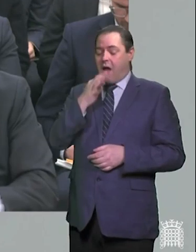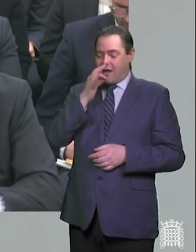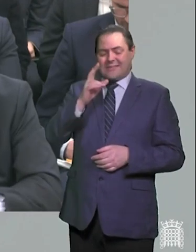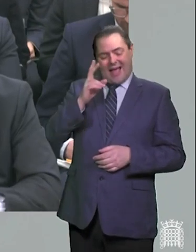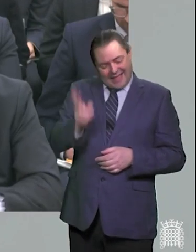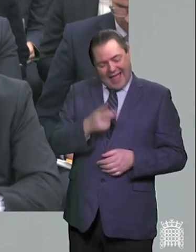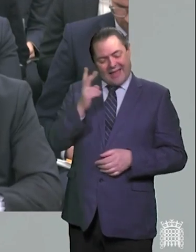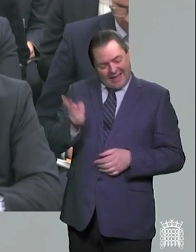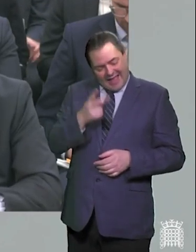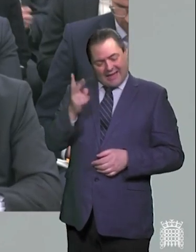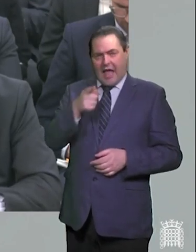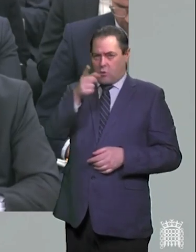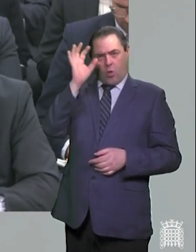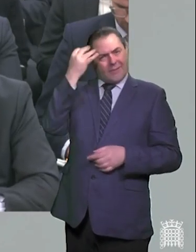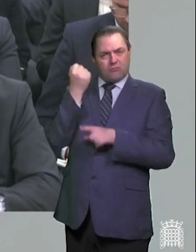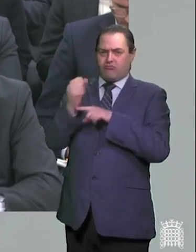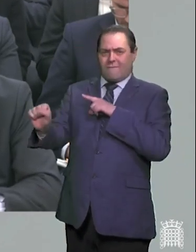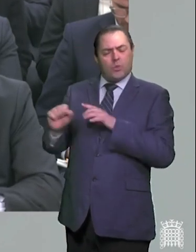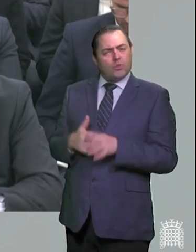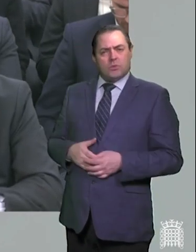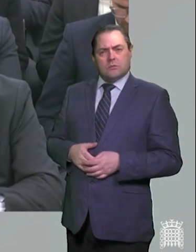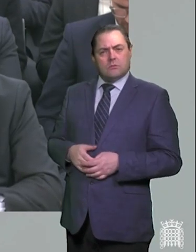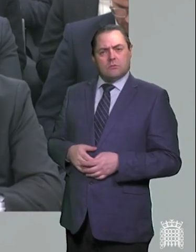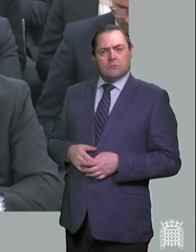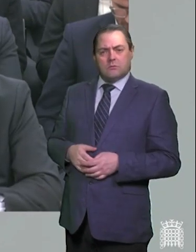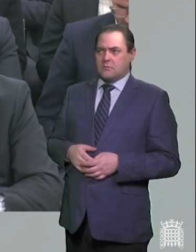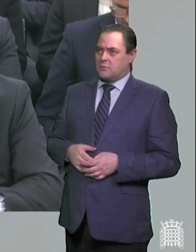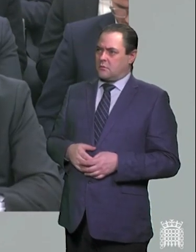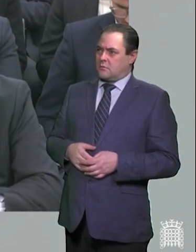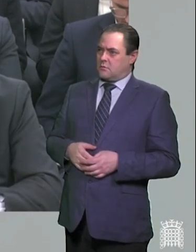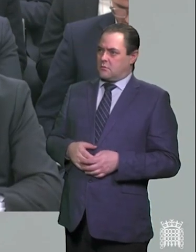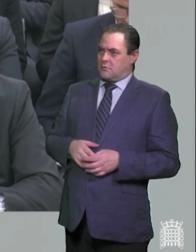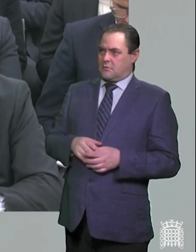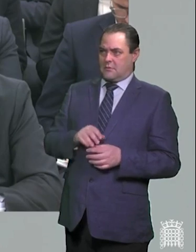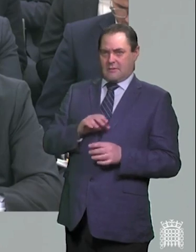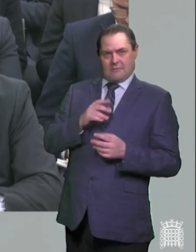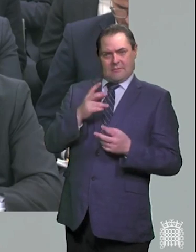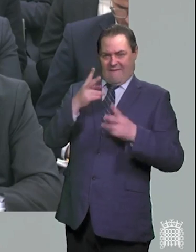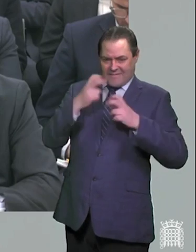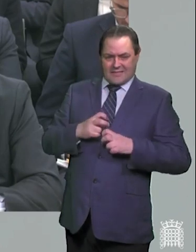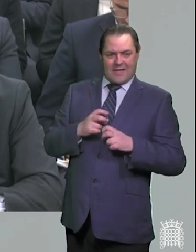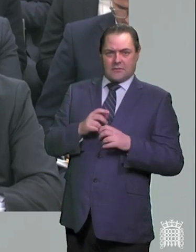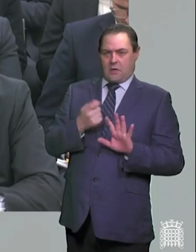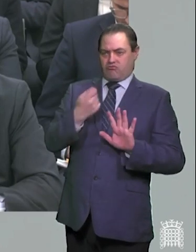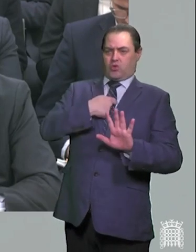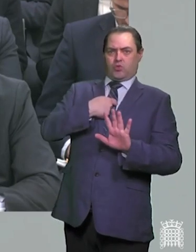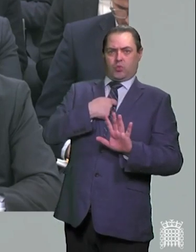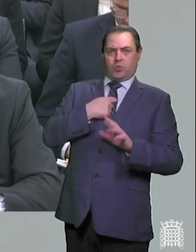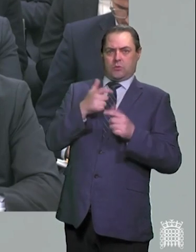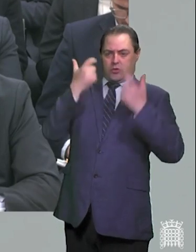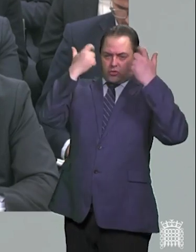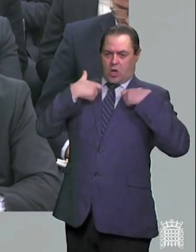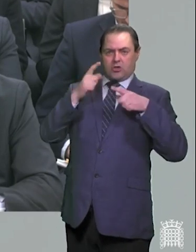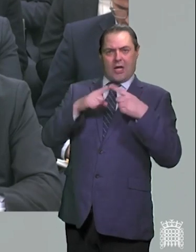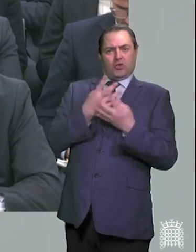requests, the committee has refused to do this. As investigator, prosecutor, judge and jury, it